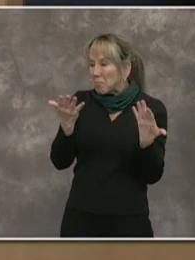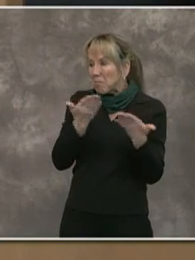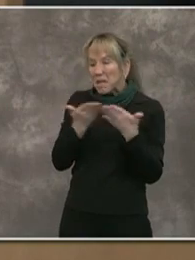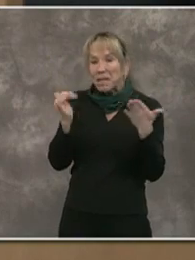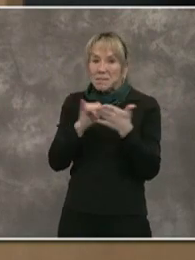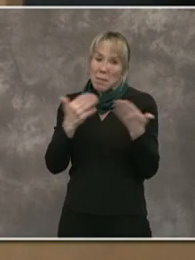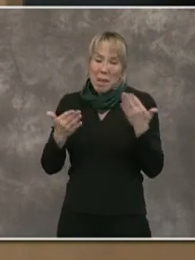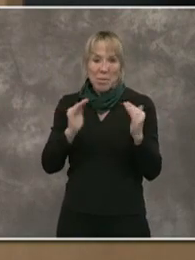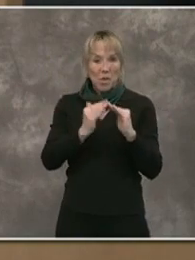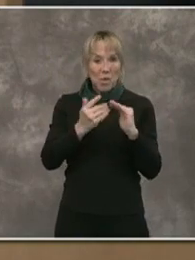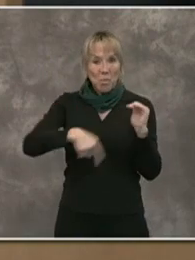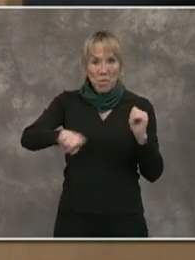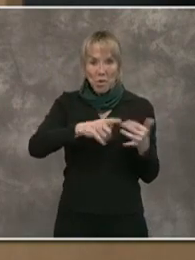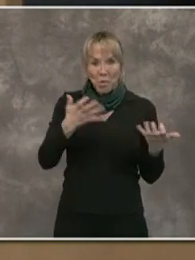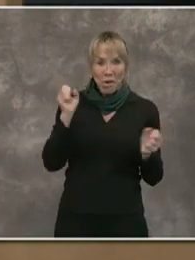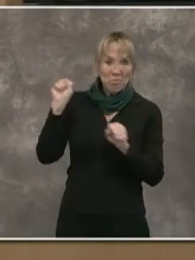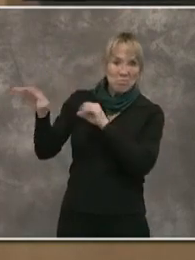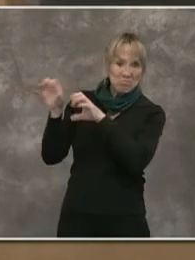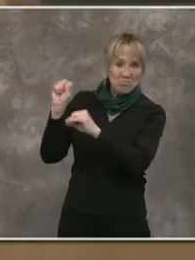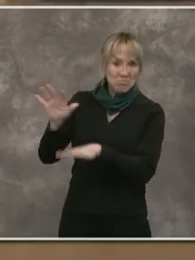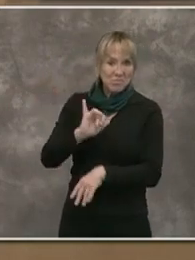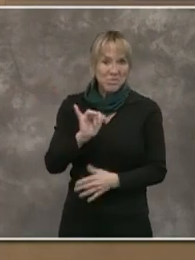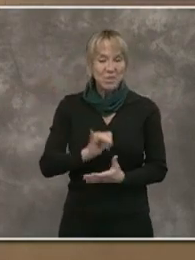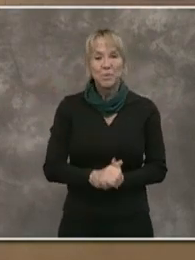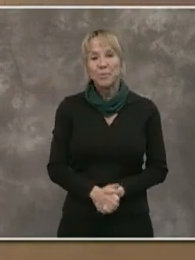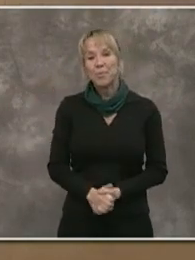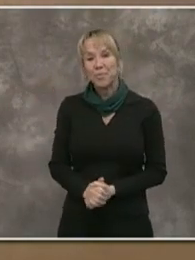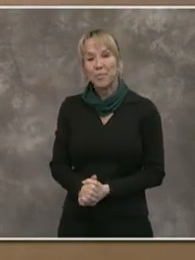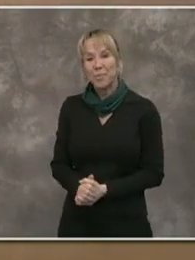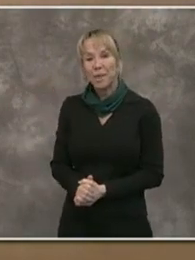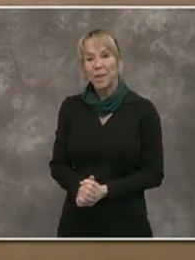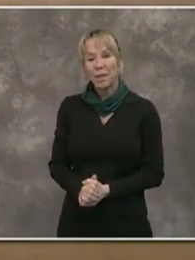on. Okay, Dr. Wooten will answer that question.